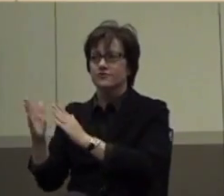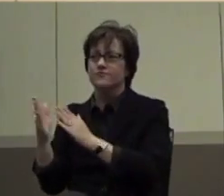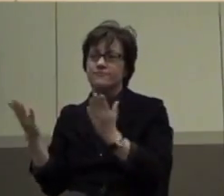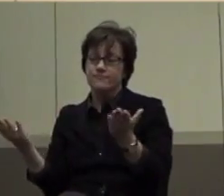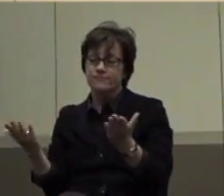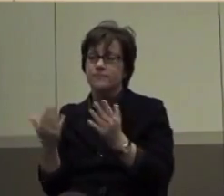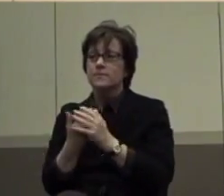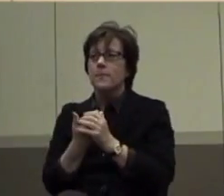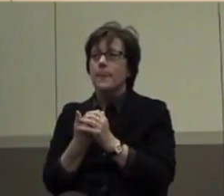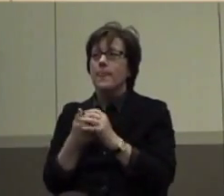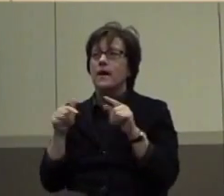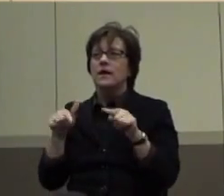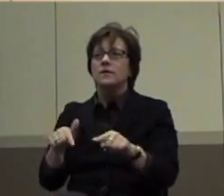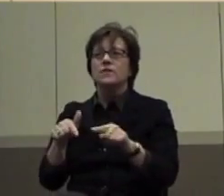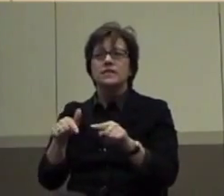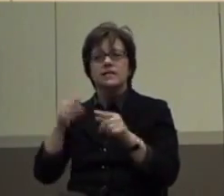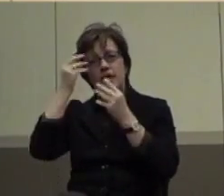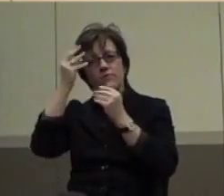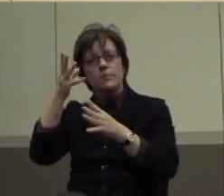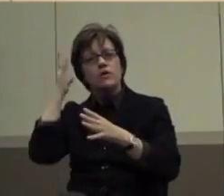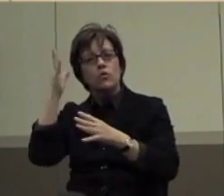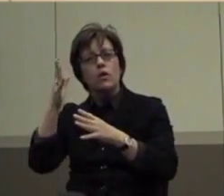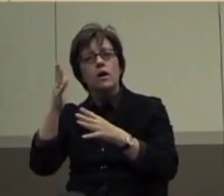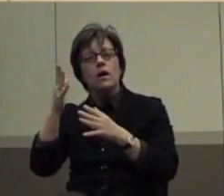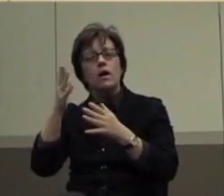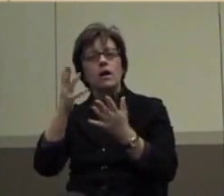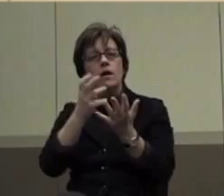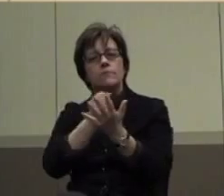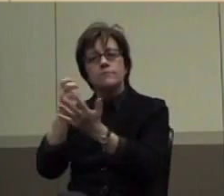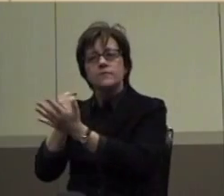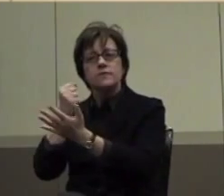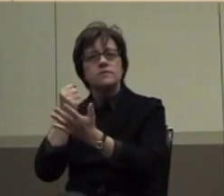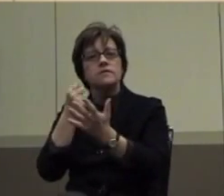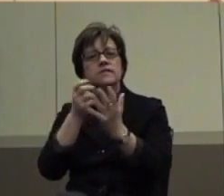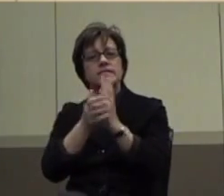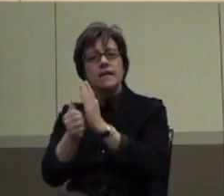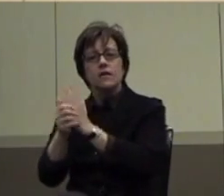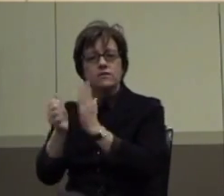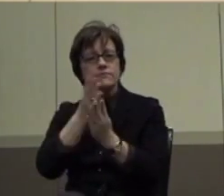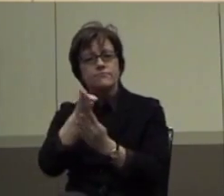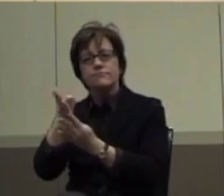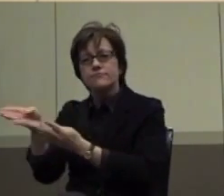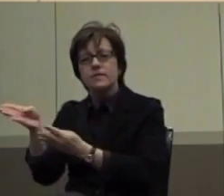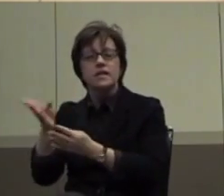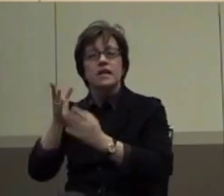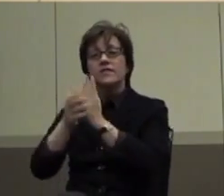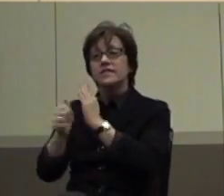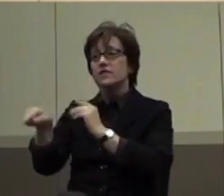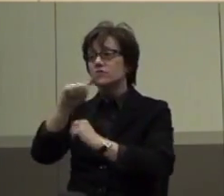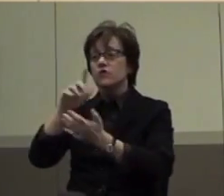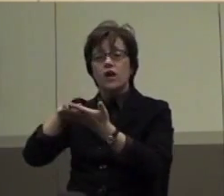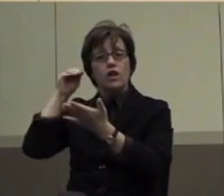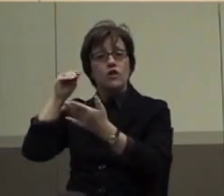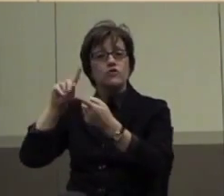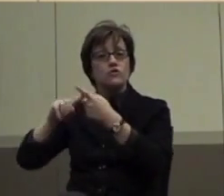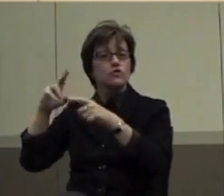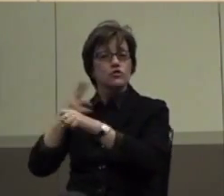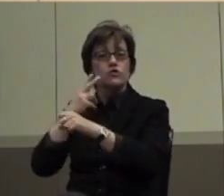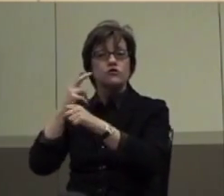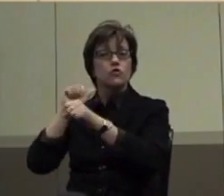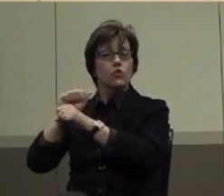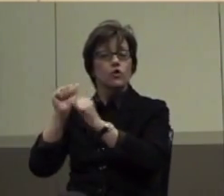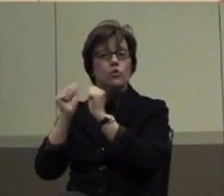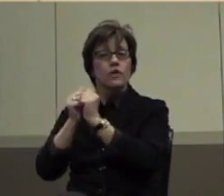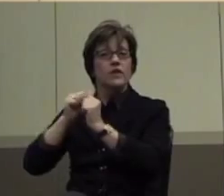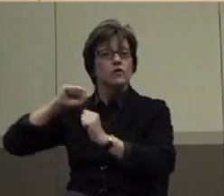this information will double dip. The skills that you're going to use in working with a resistive teacher, guess what? Are the exact same skills you're going to use when